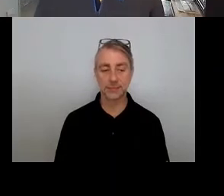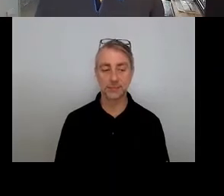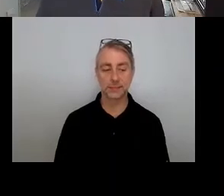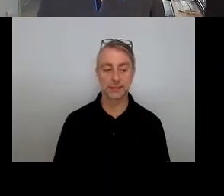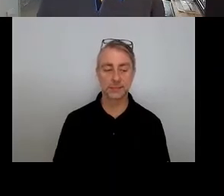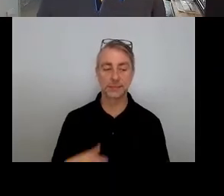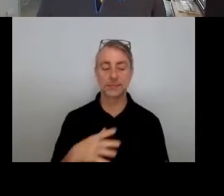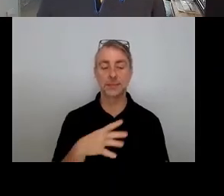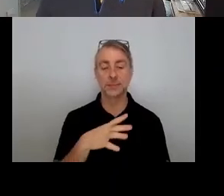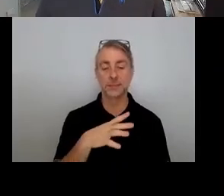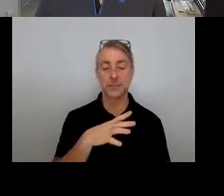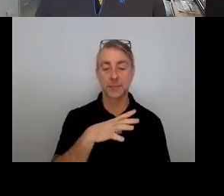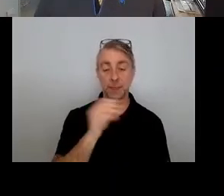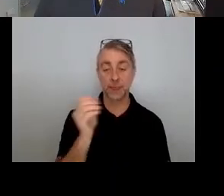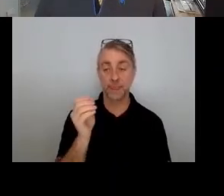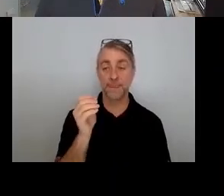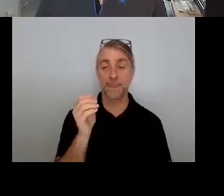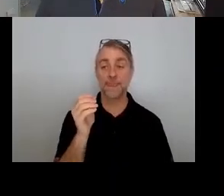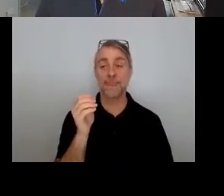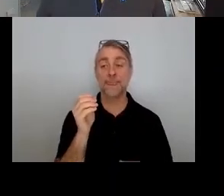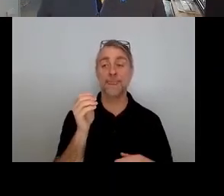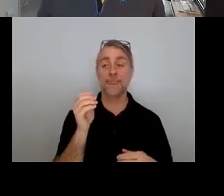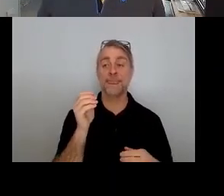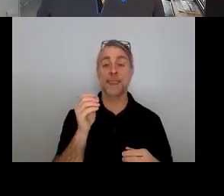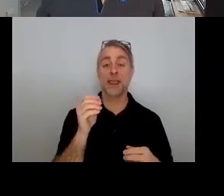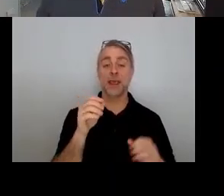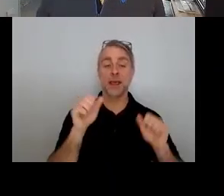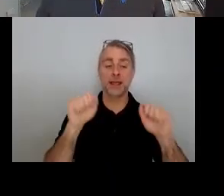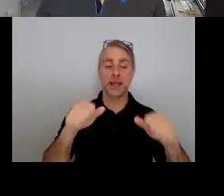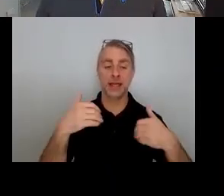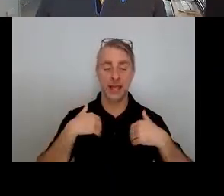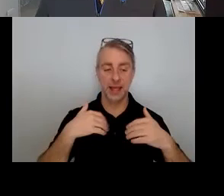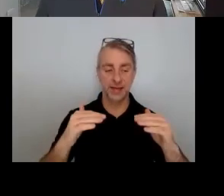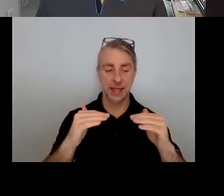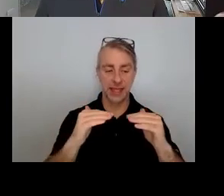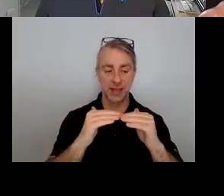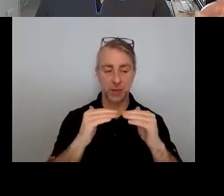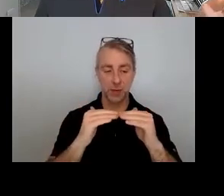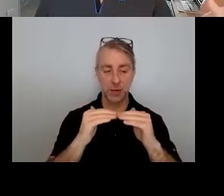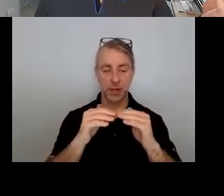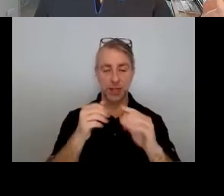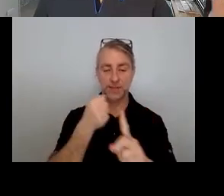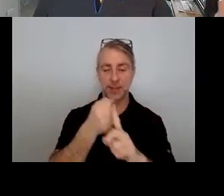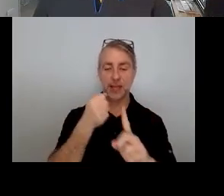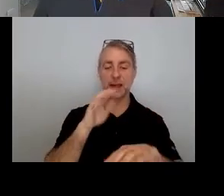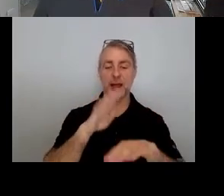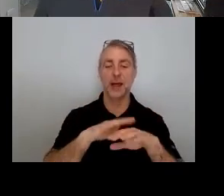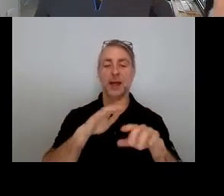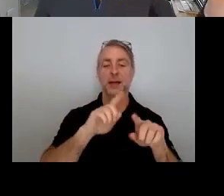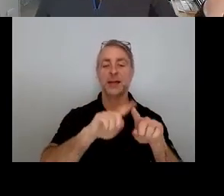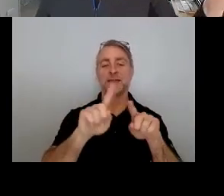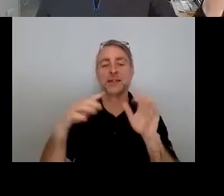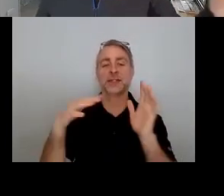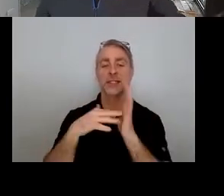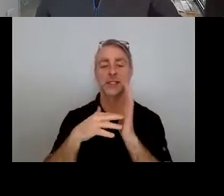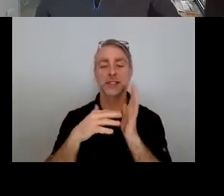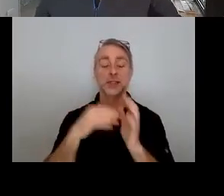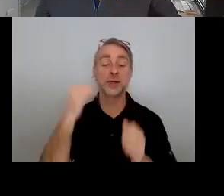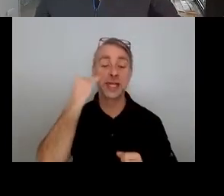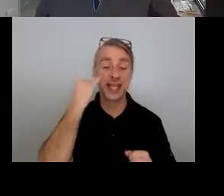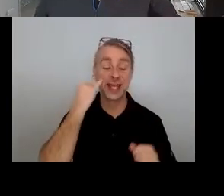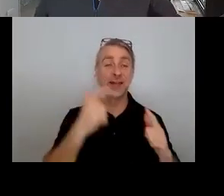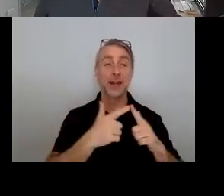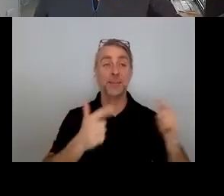equalizing effect on the weights for each of the studies. So studies that were